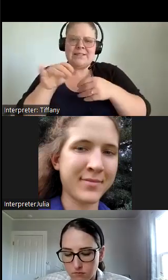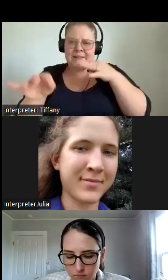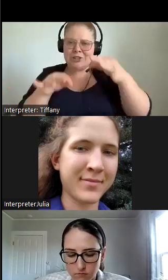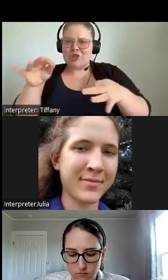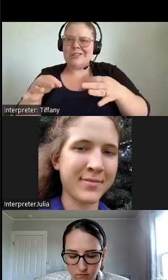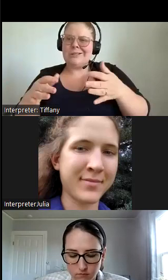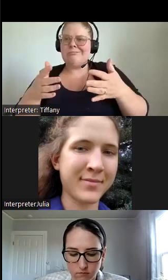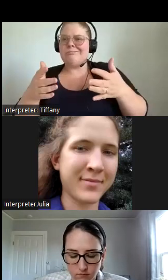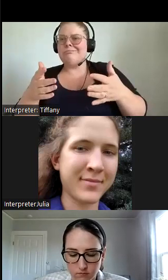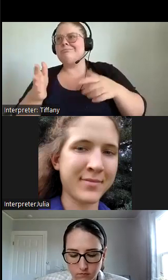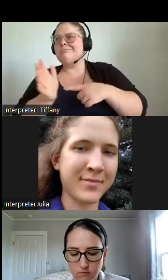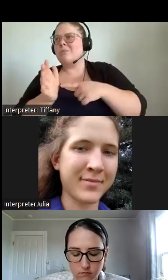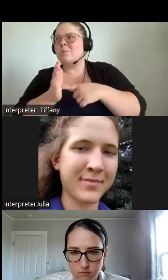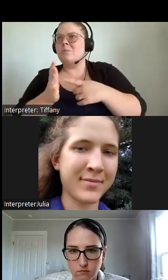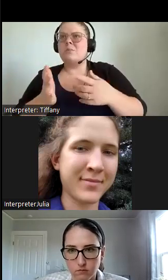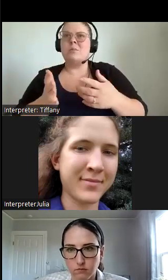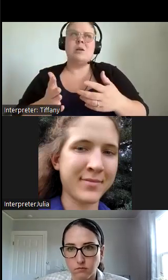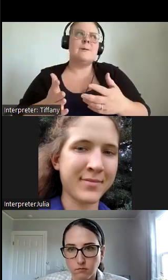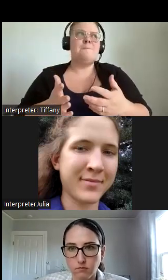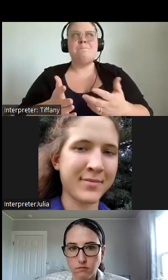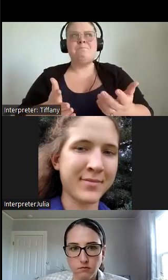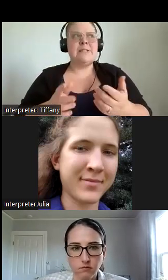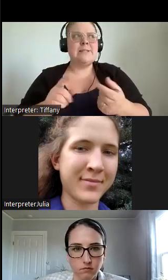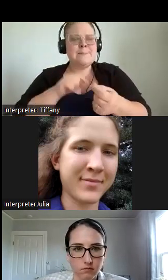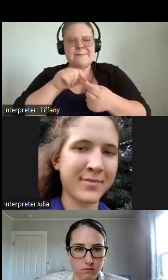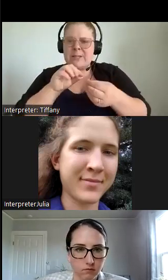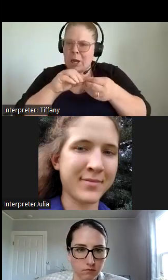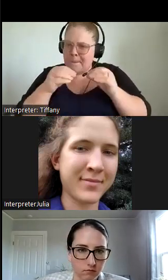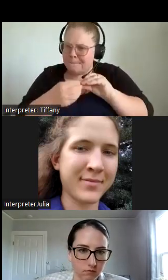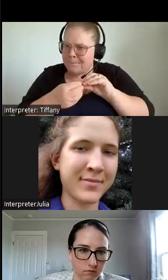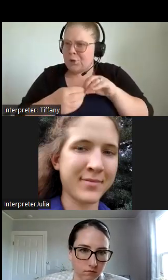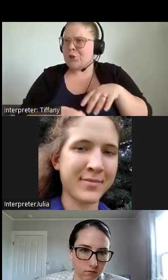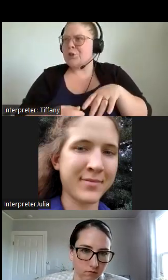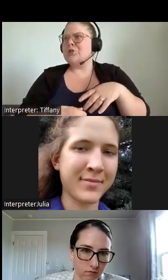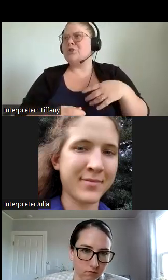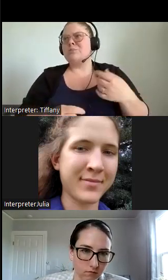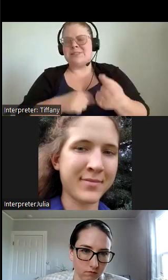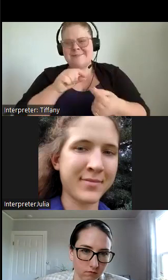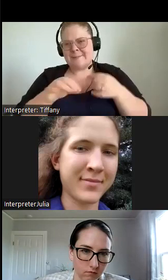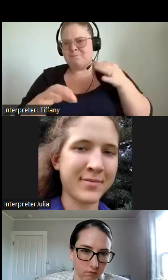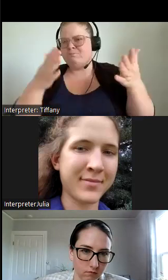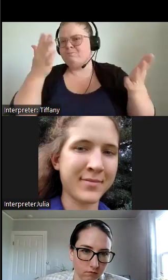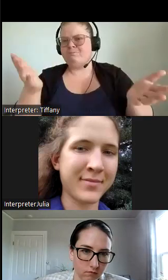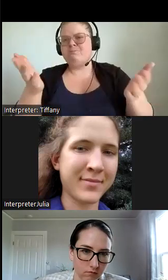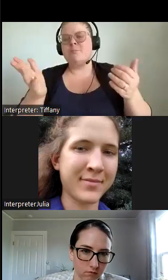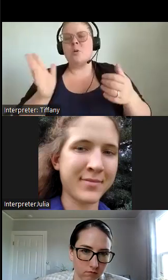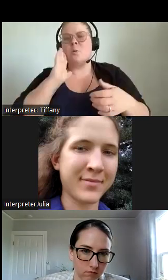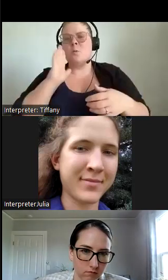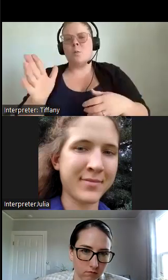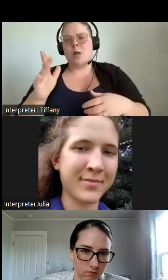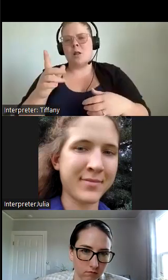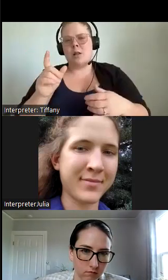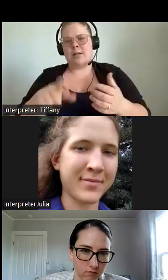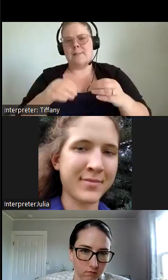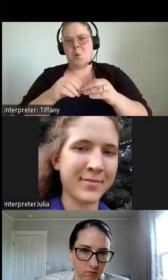far as what, if there are exact numbers involved or exact definitions there. So I think that's one that we may have to do a